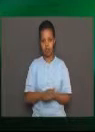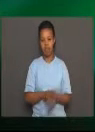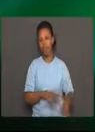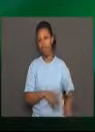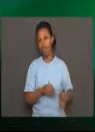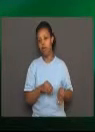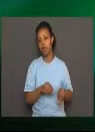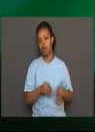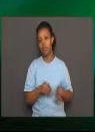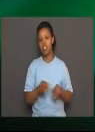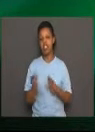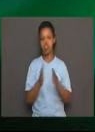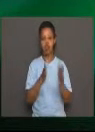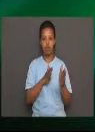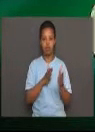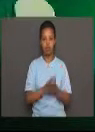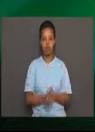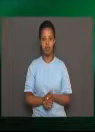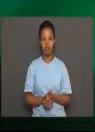Students, let's get ready.